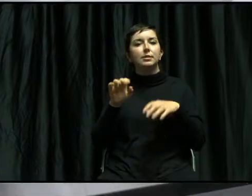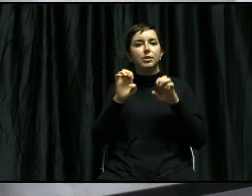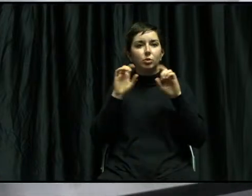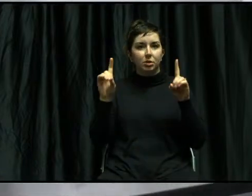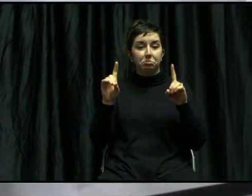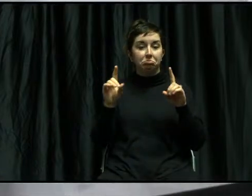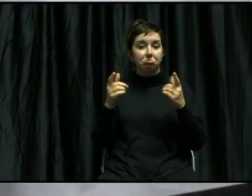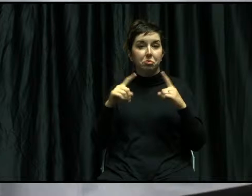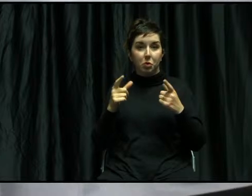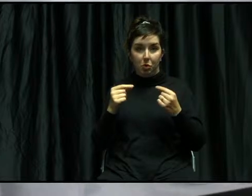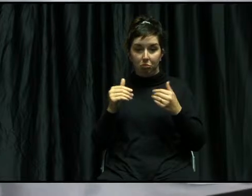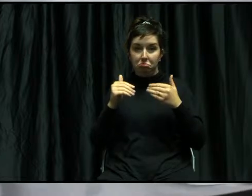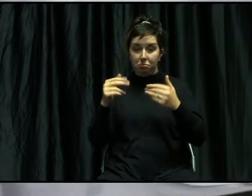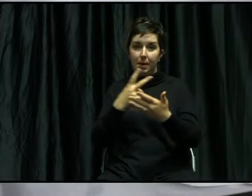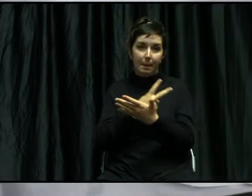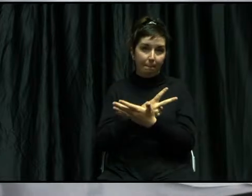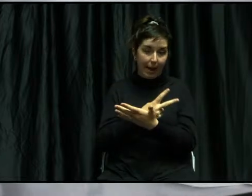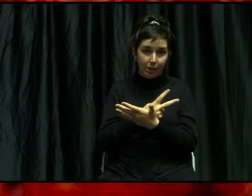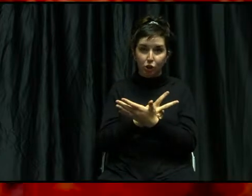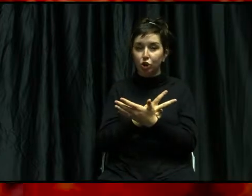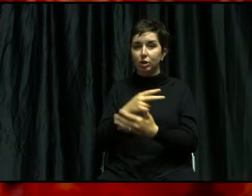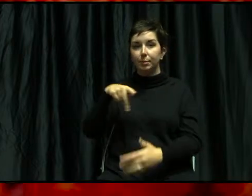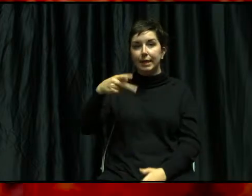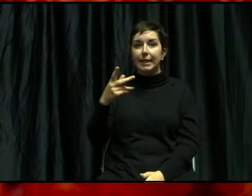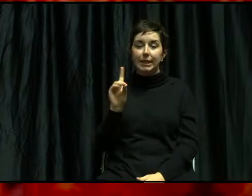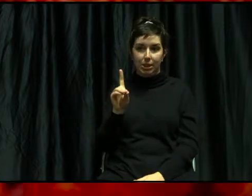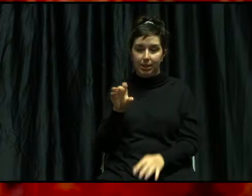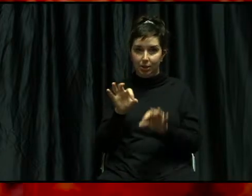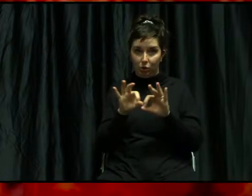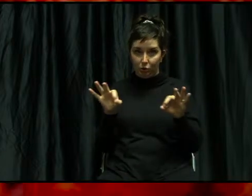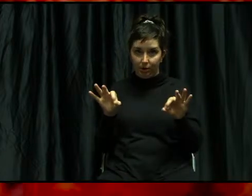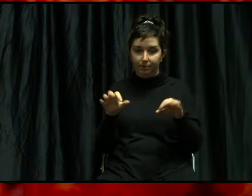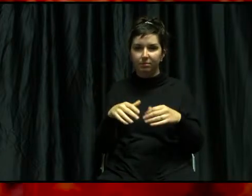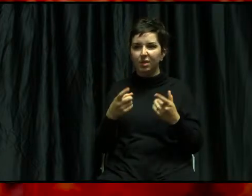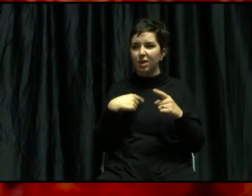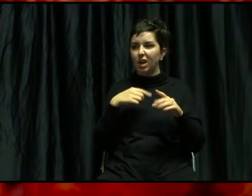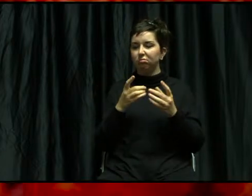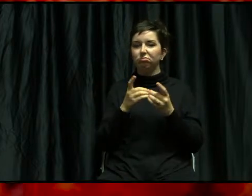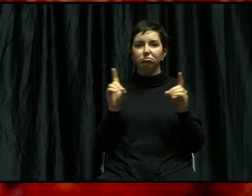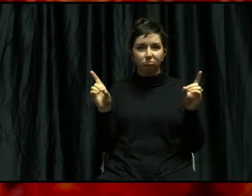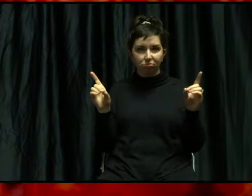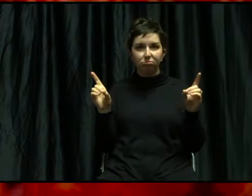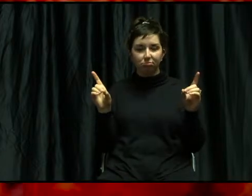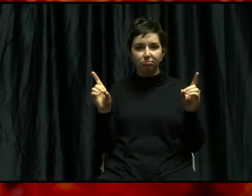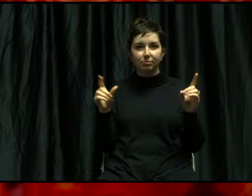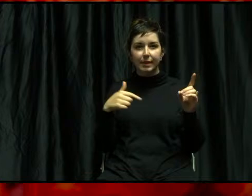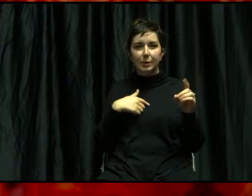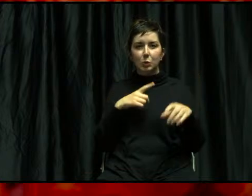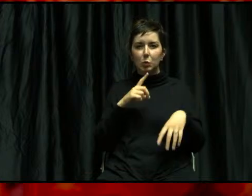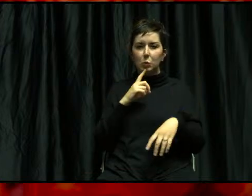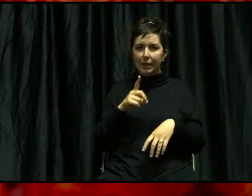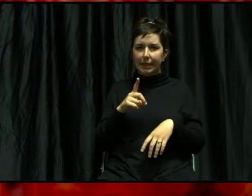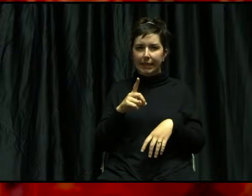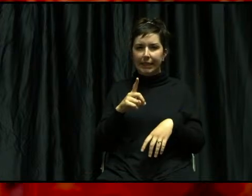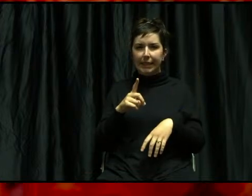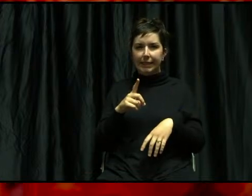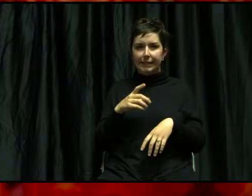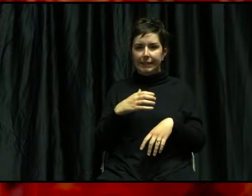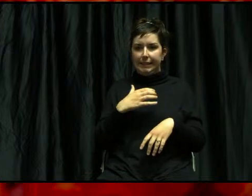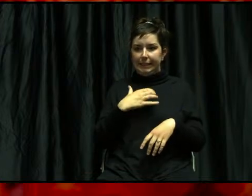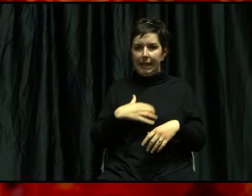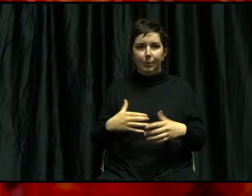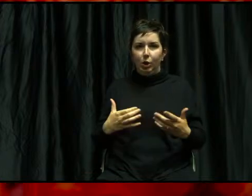go on to earn master's and doctorate degrees. I divorced, and I was really, really desperate. I